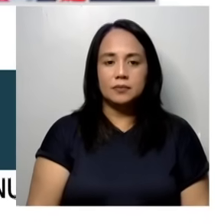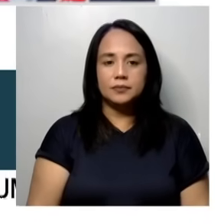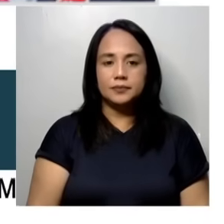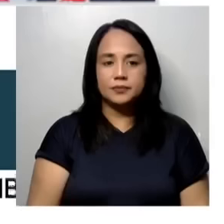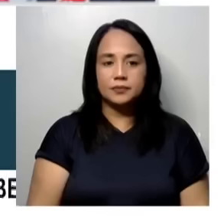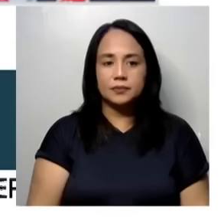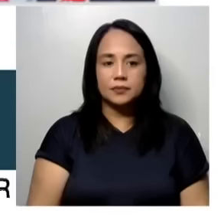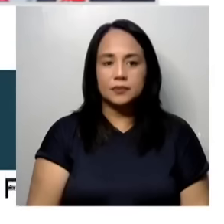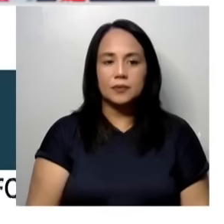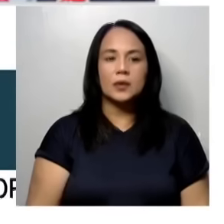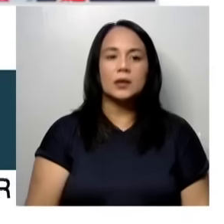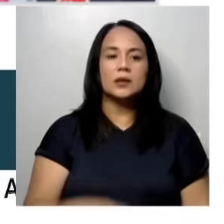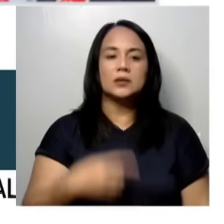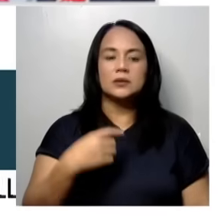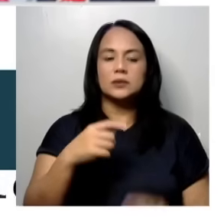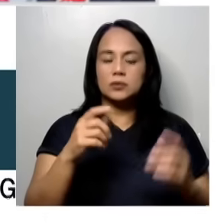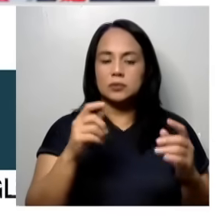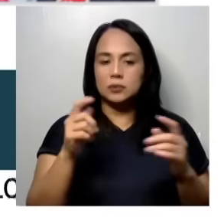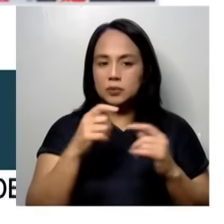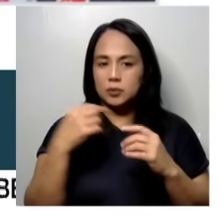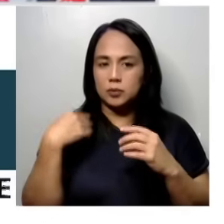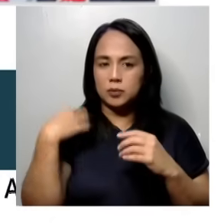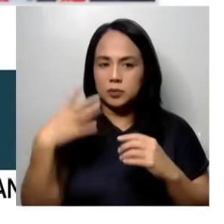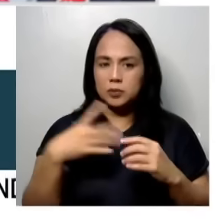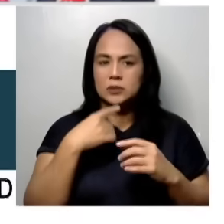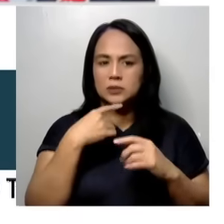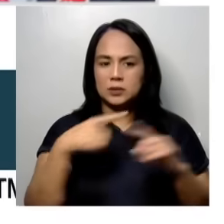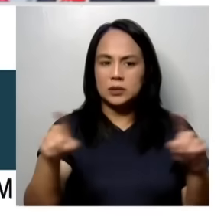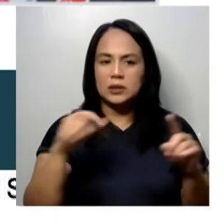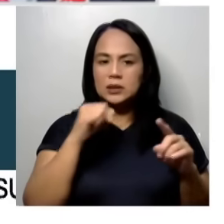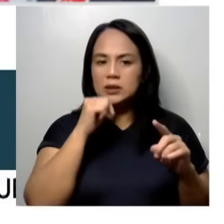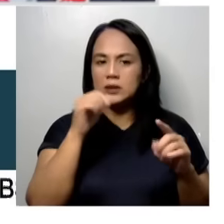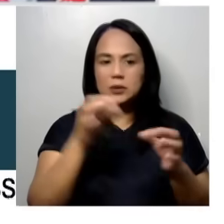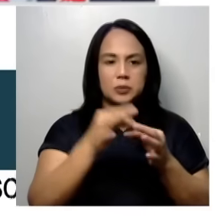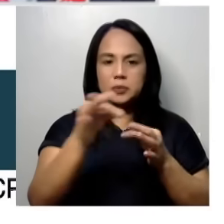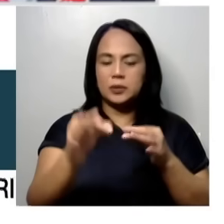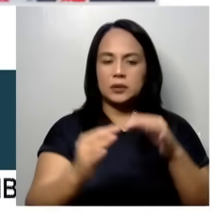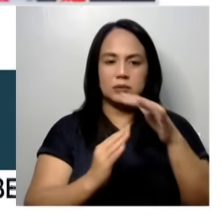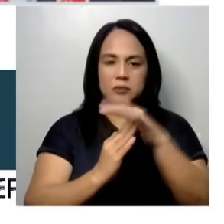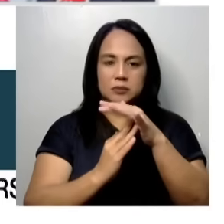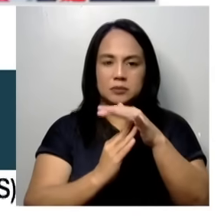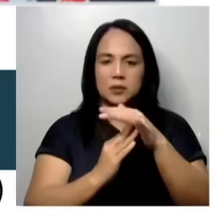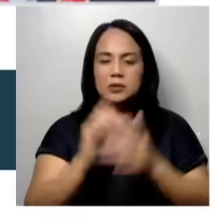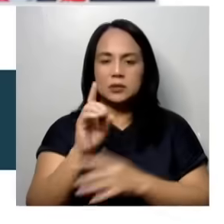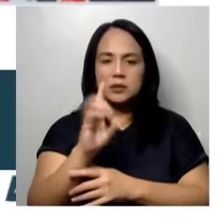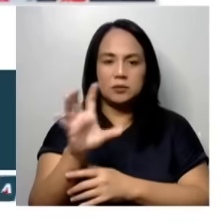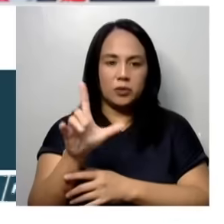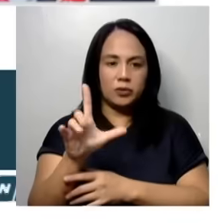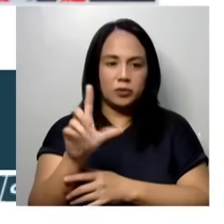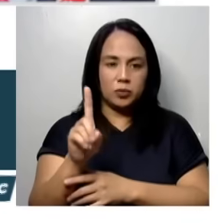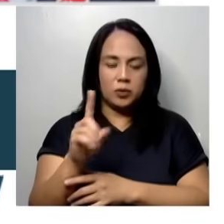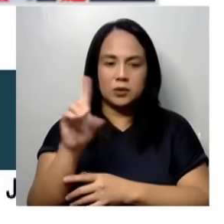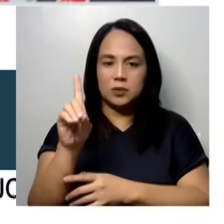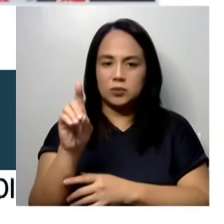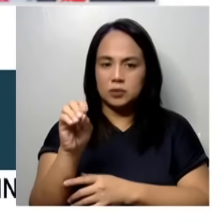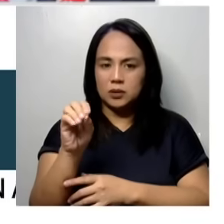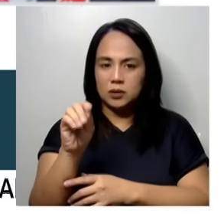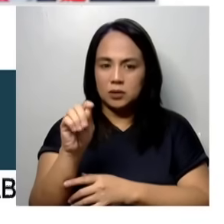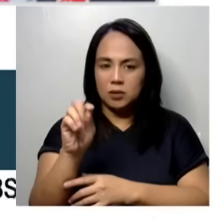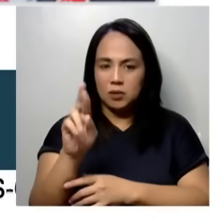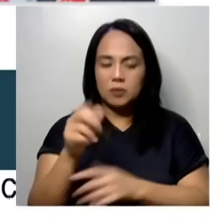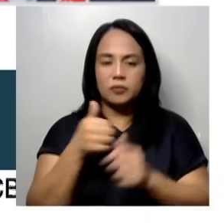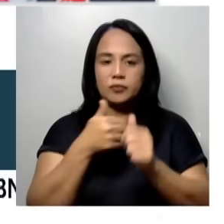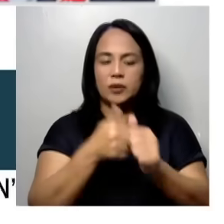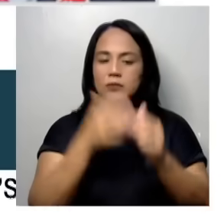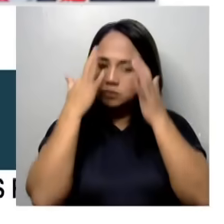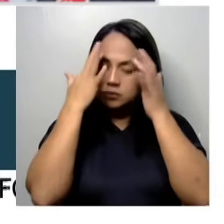Philippine transport officials, meanwhile, remain firm they will no longer extend the December 31 deadline. But the DOTR says it will abide by the decision